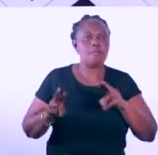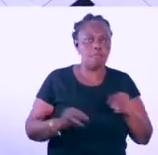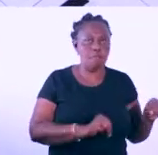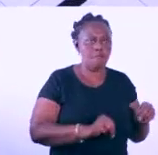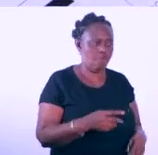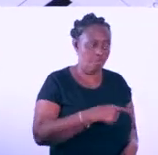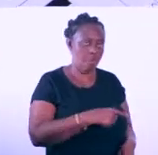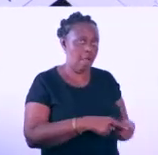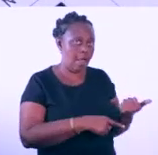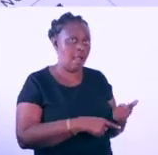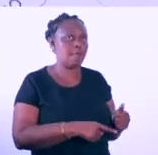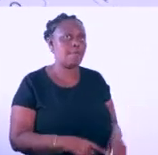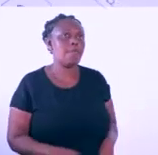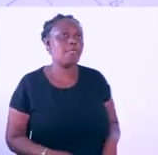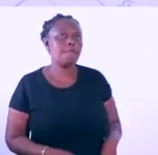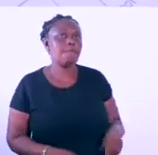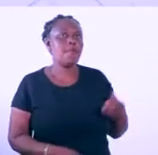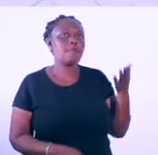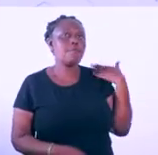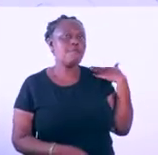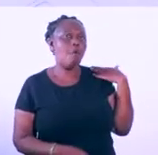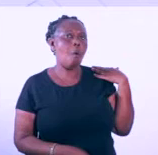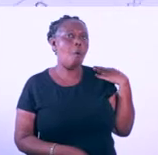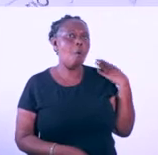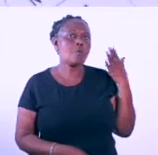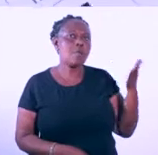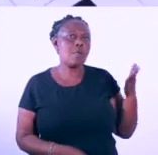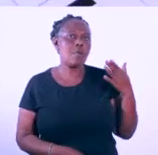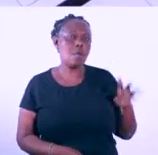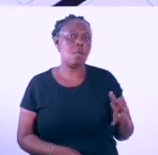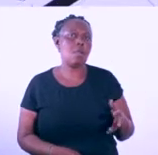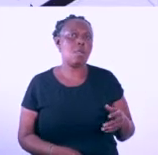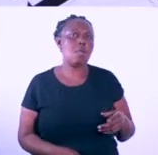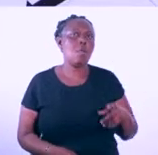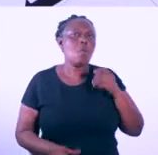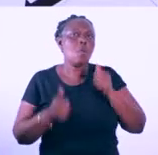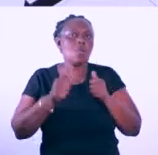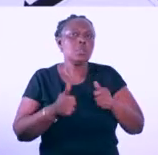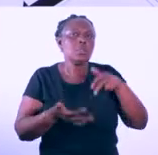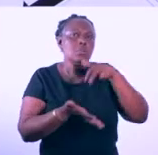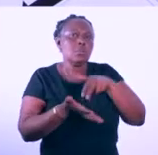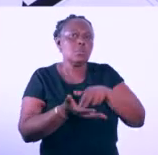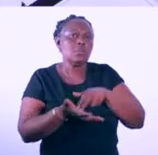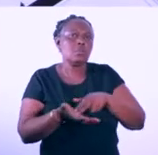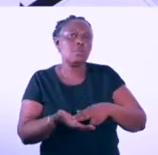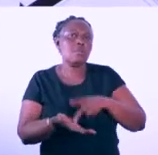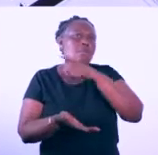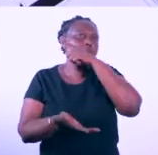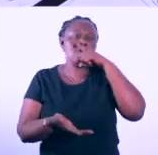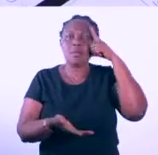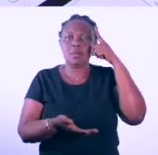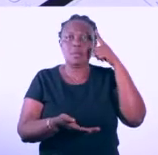of it? Once there was a tall tree which stood in the middle of a garden. It